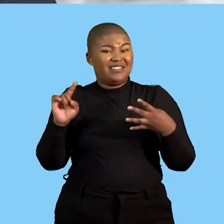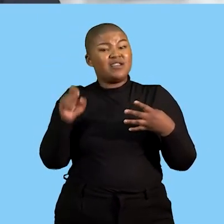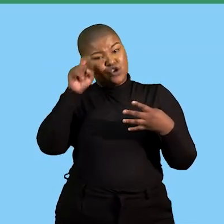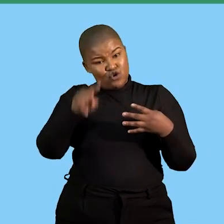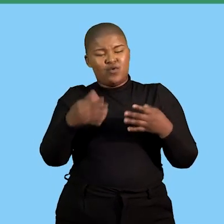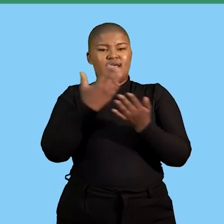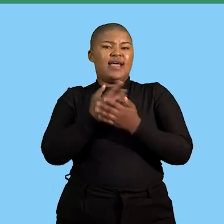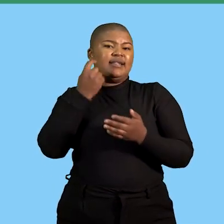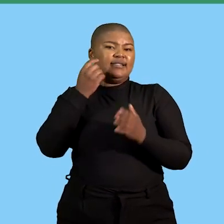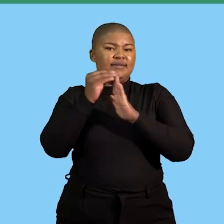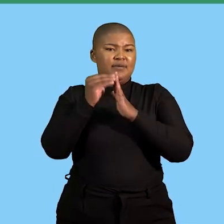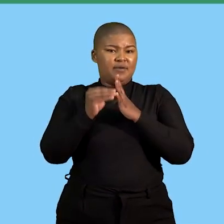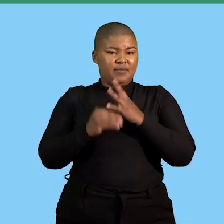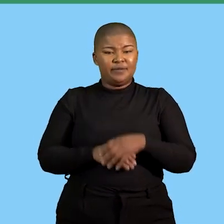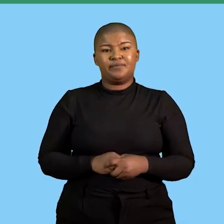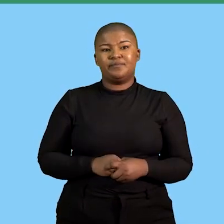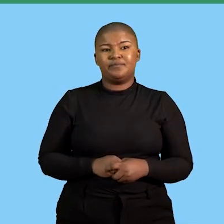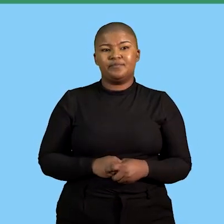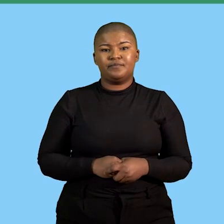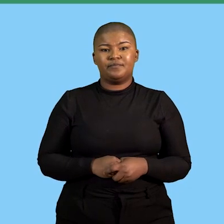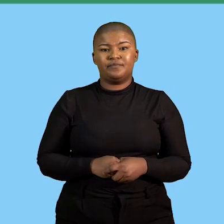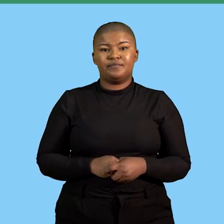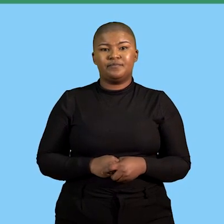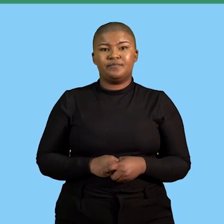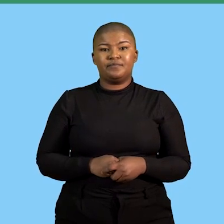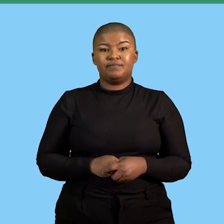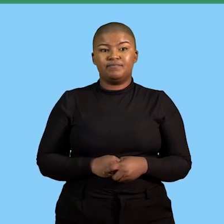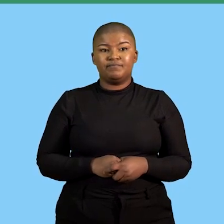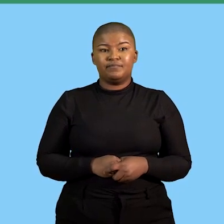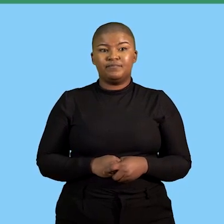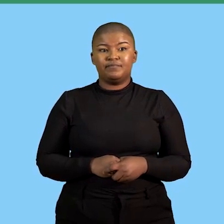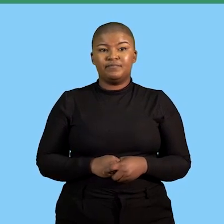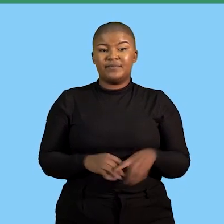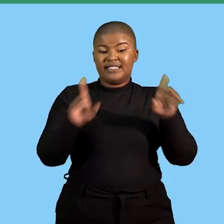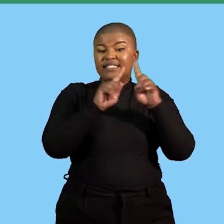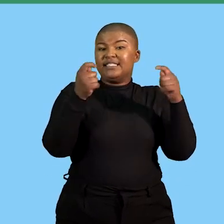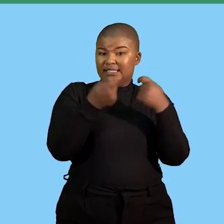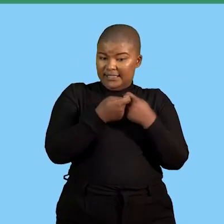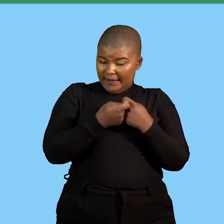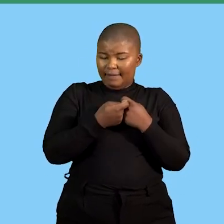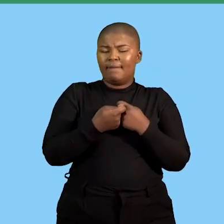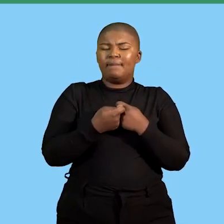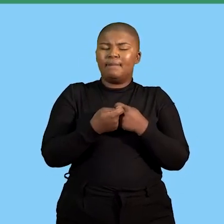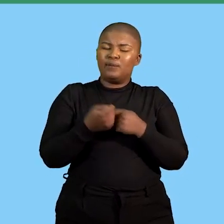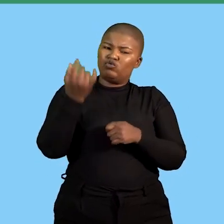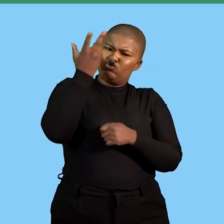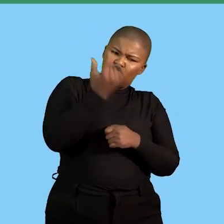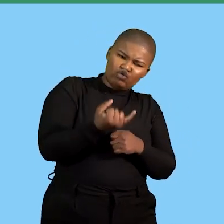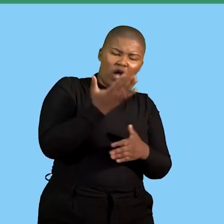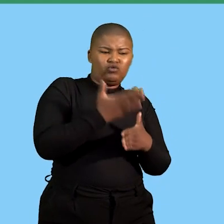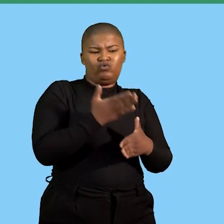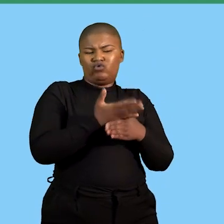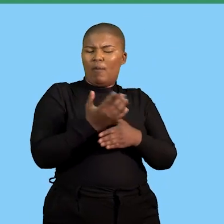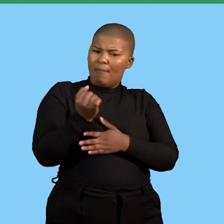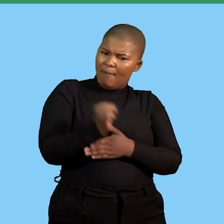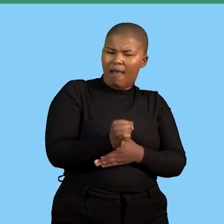keyword. Now, option A, when we are talking about teams continuously reviewing, or when